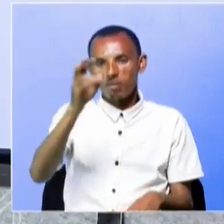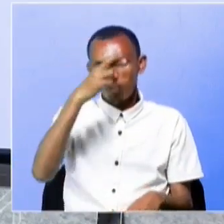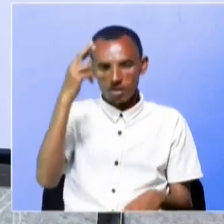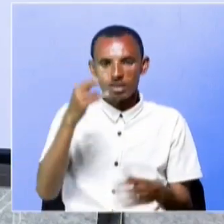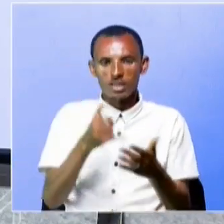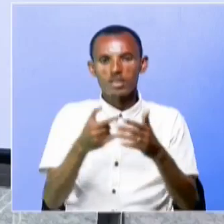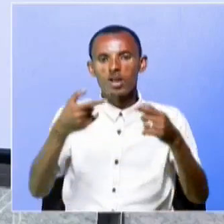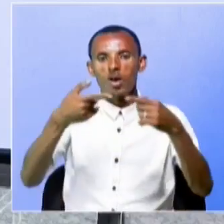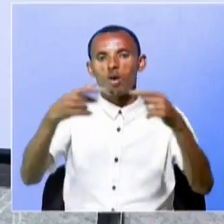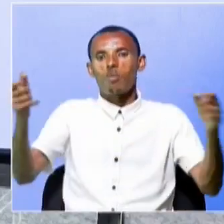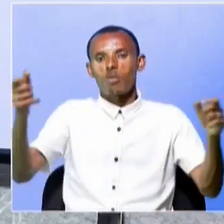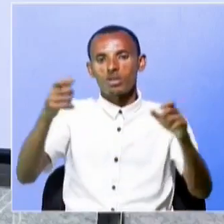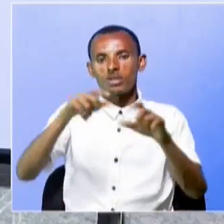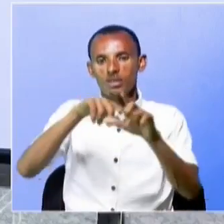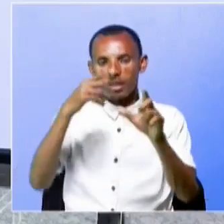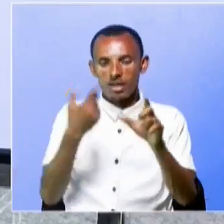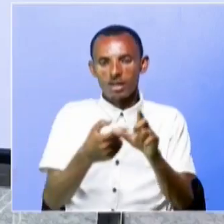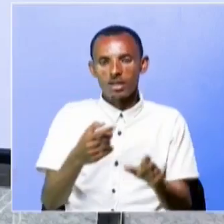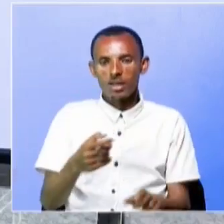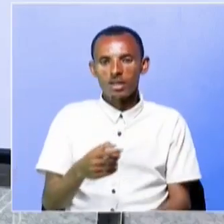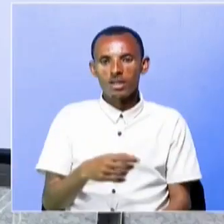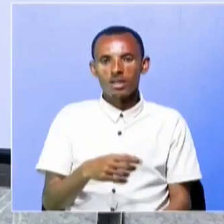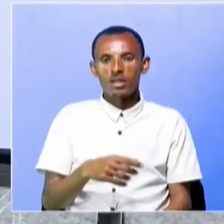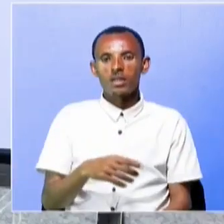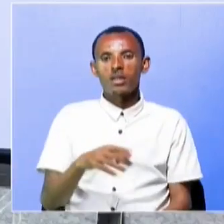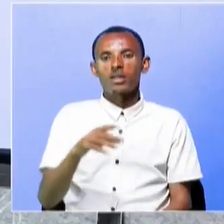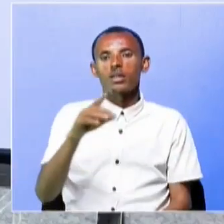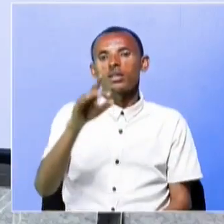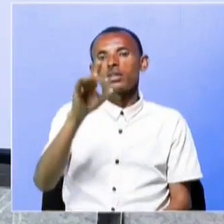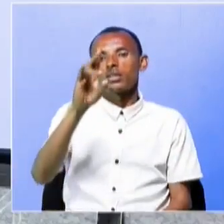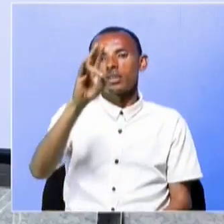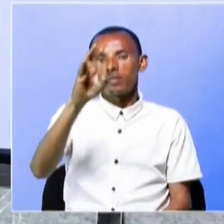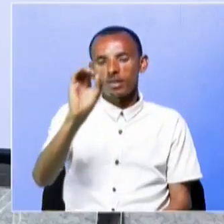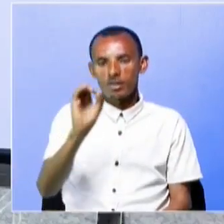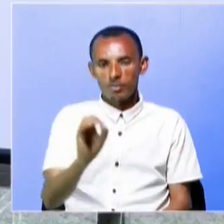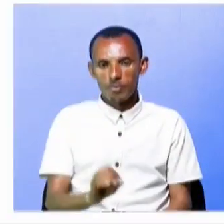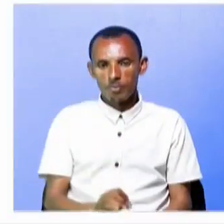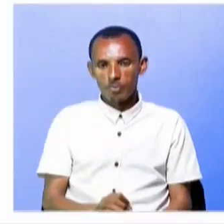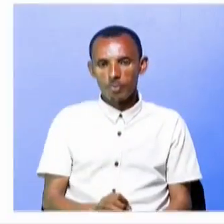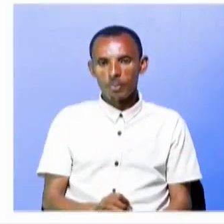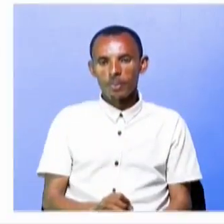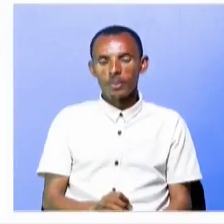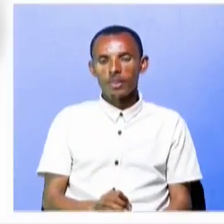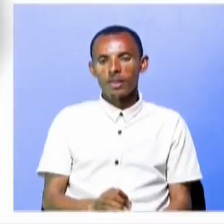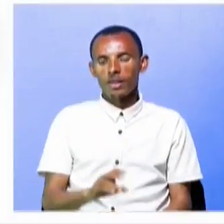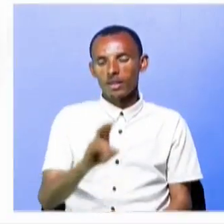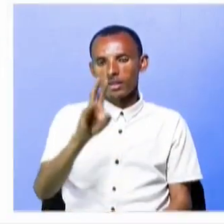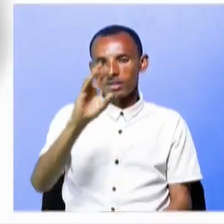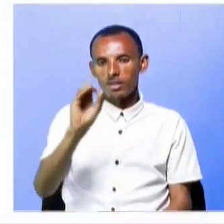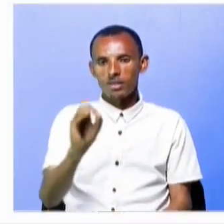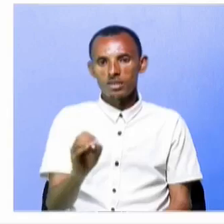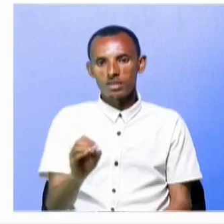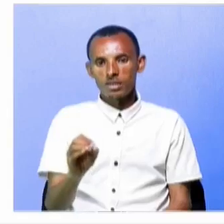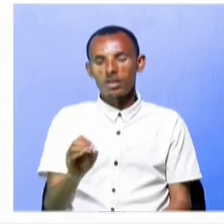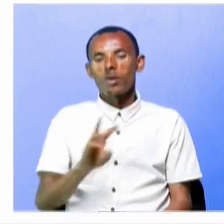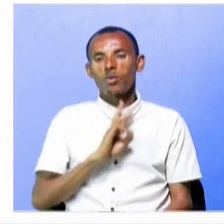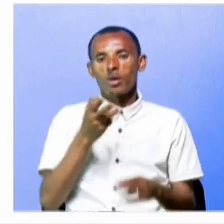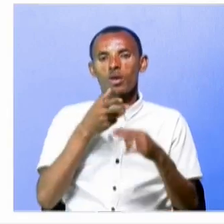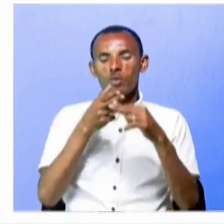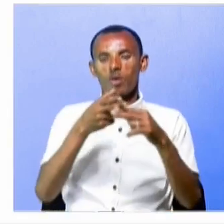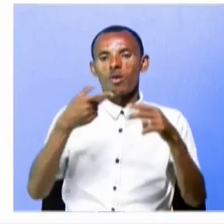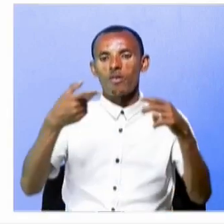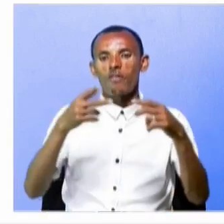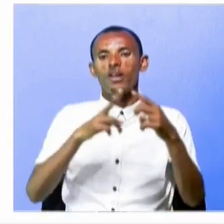to form a straight angle, and the result is 180 degrees. So this should be 70 degrees. And we call this